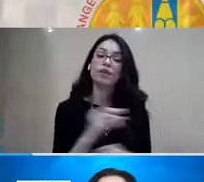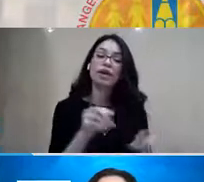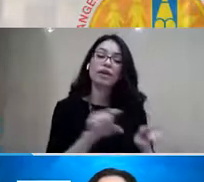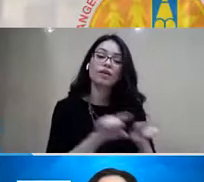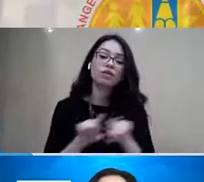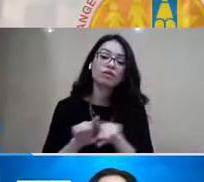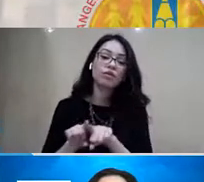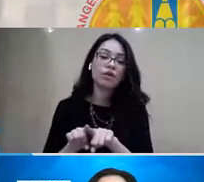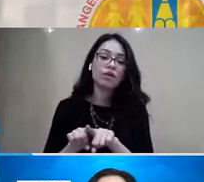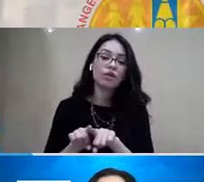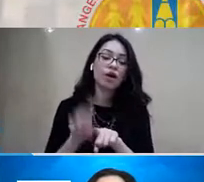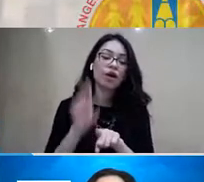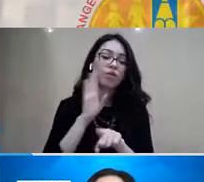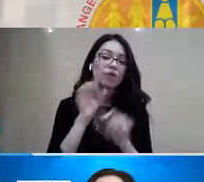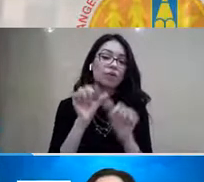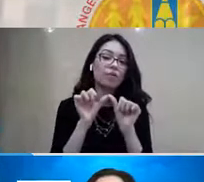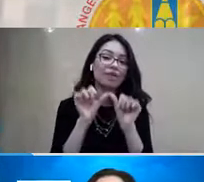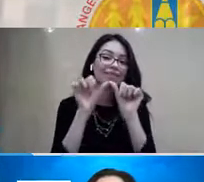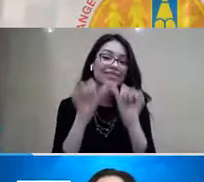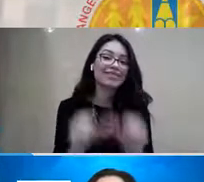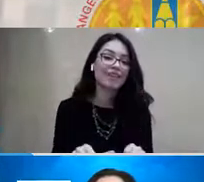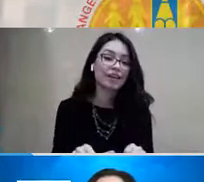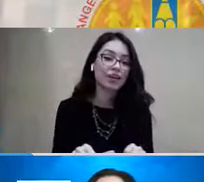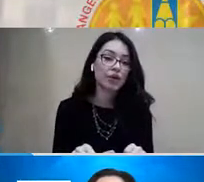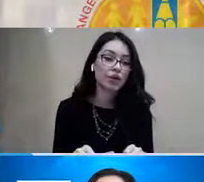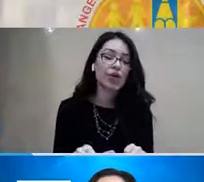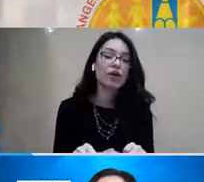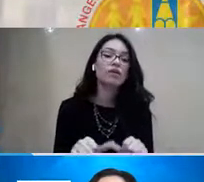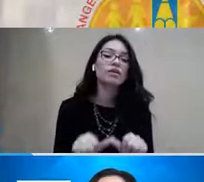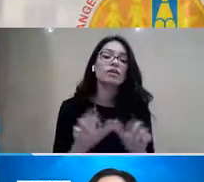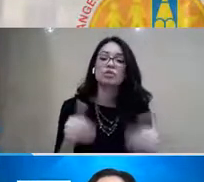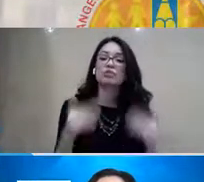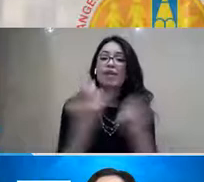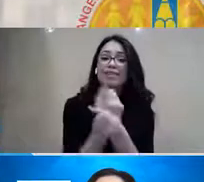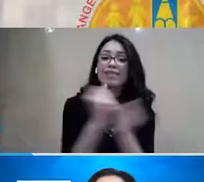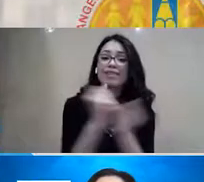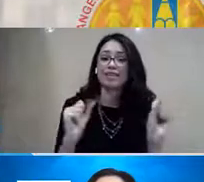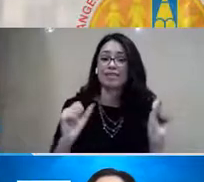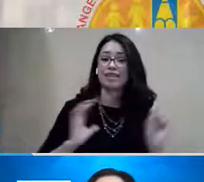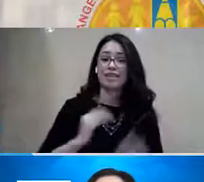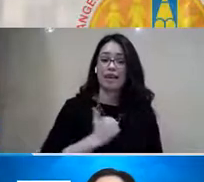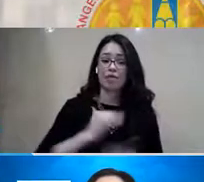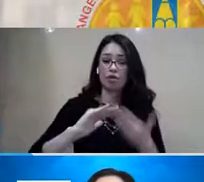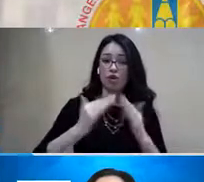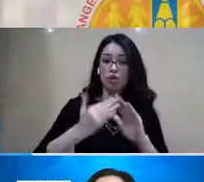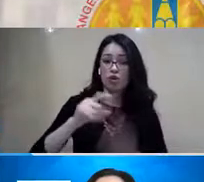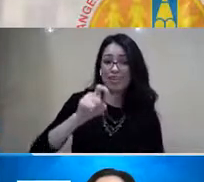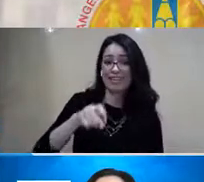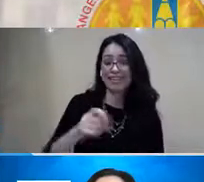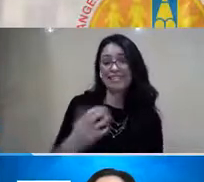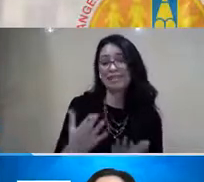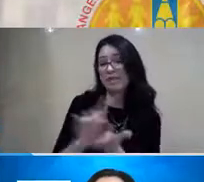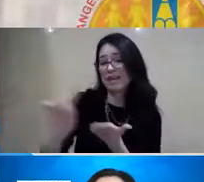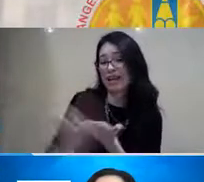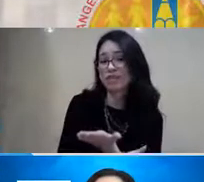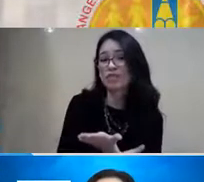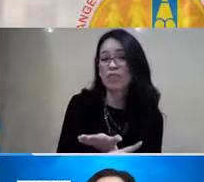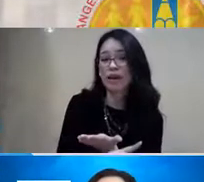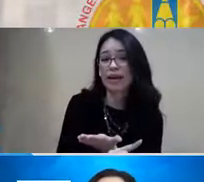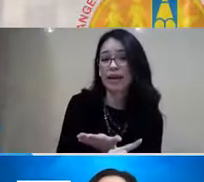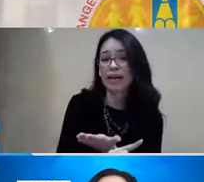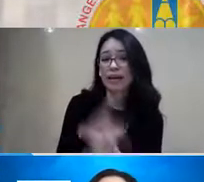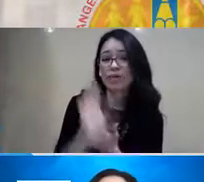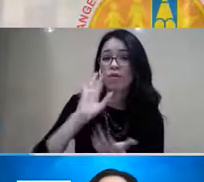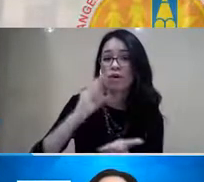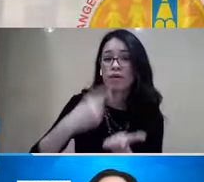will continue to be the safety net that our communities need, and we will cross sometime probably next week 100 million meals provided to the communities we